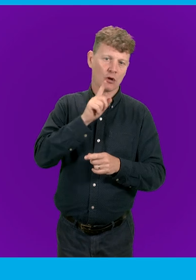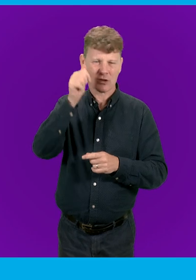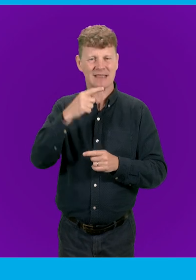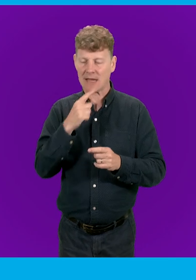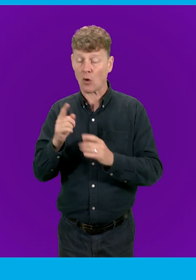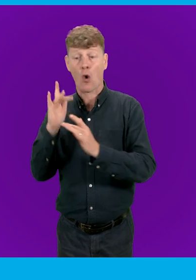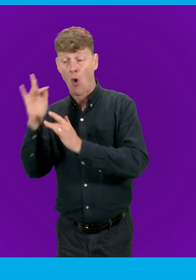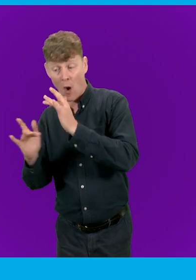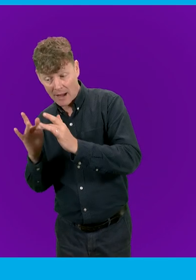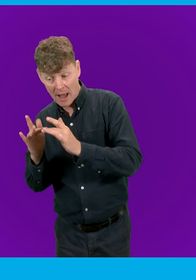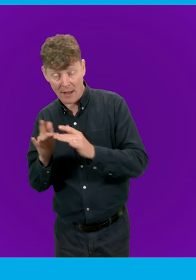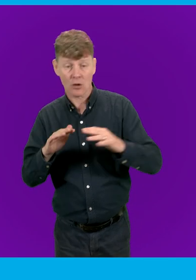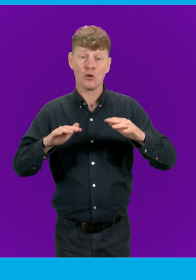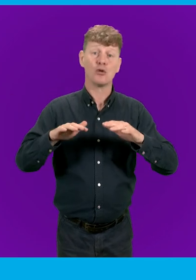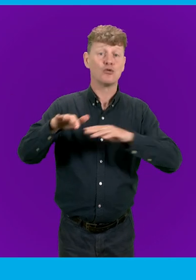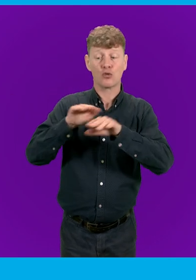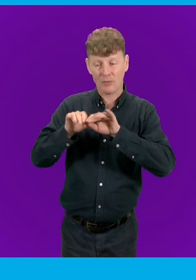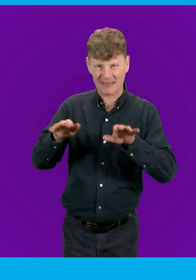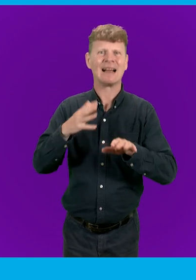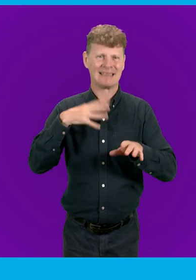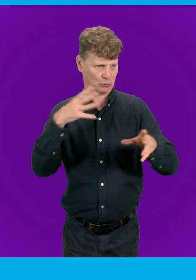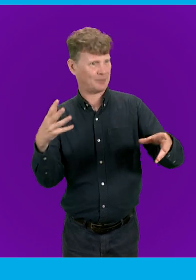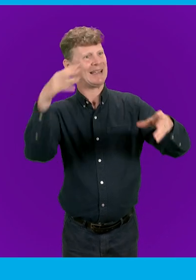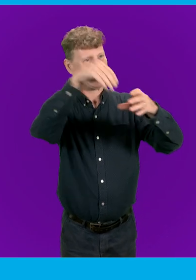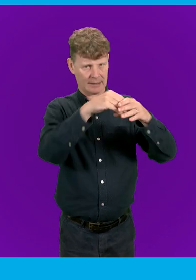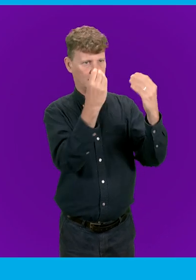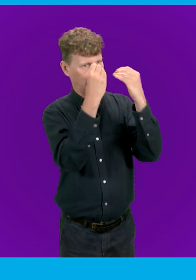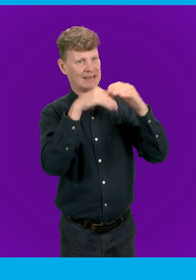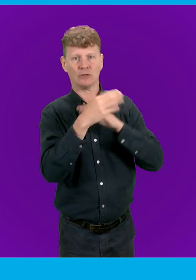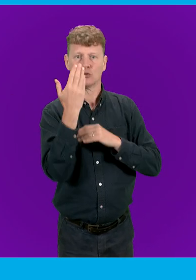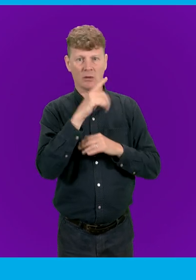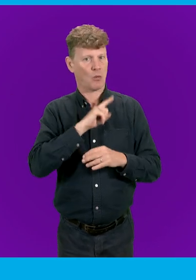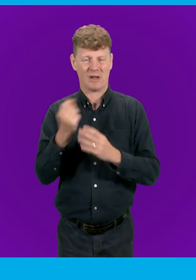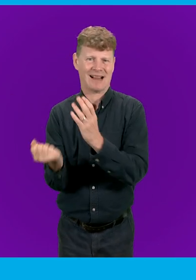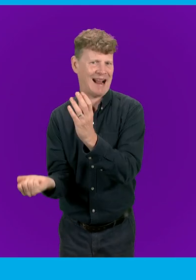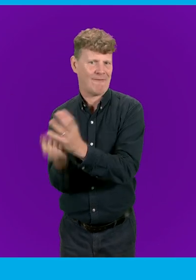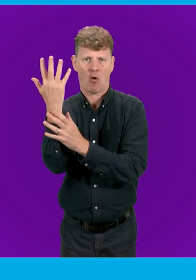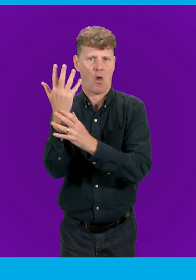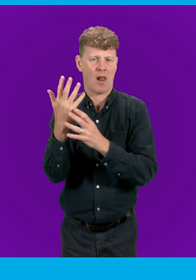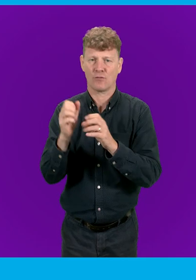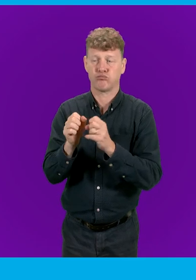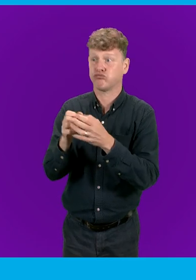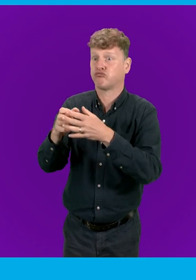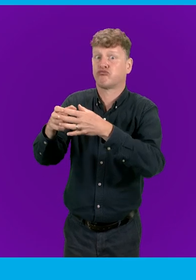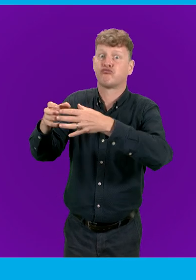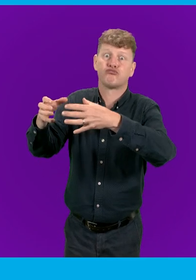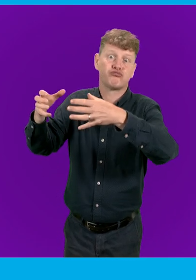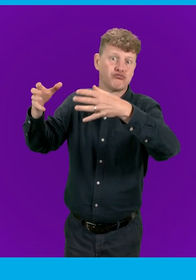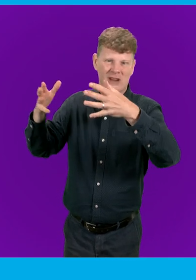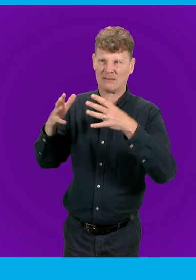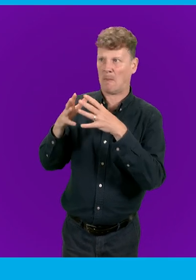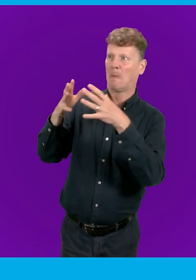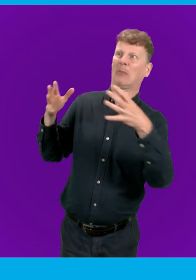be taught more in schools and brought up, because it is evolved so much and is so large in our lives